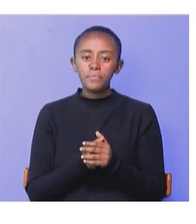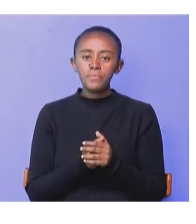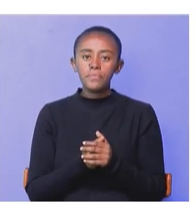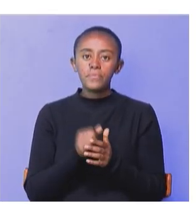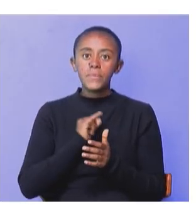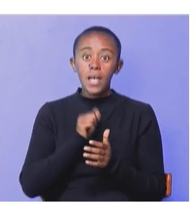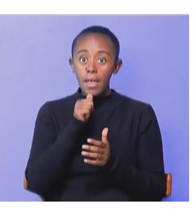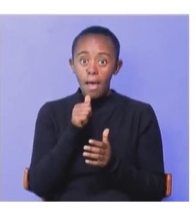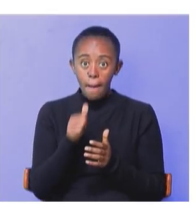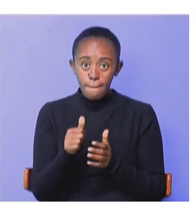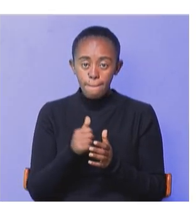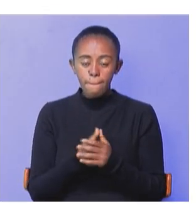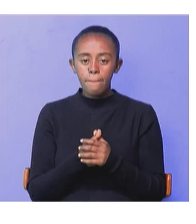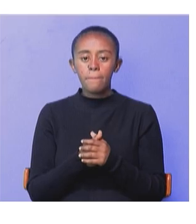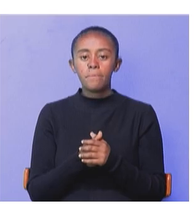I am